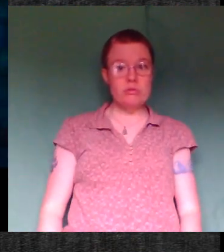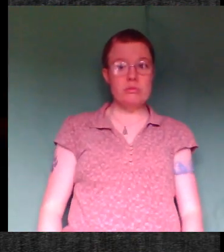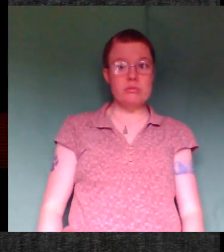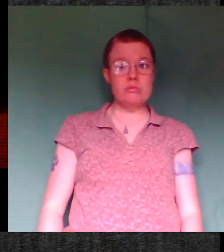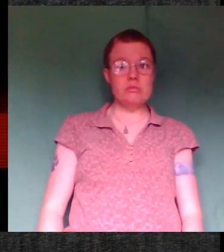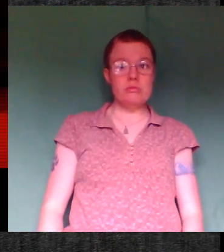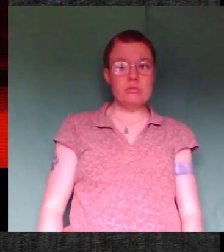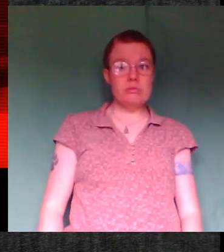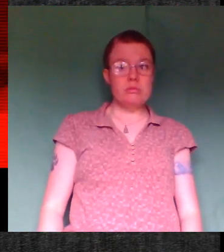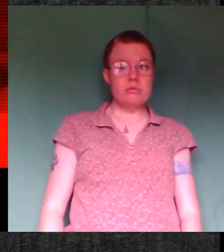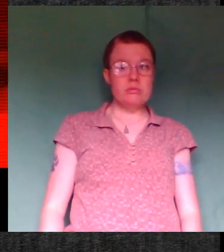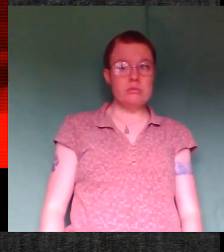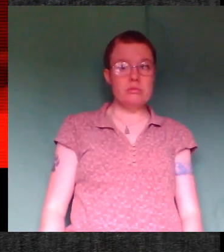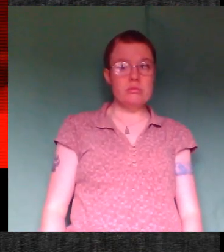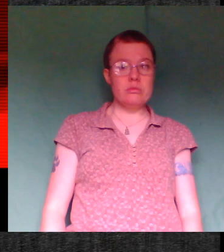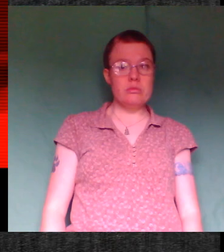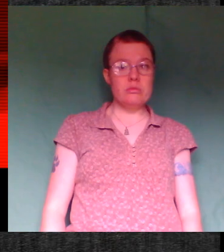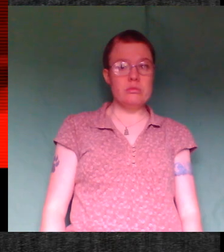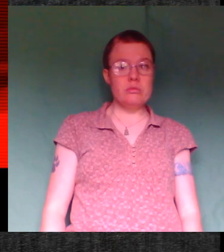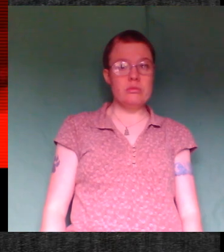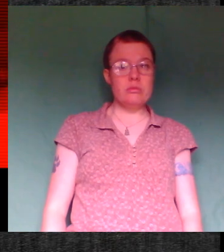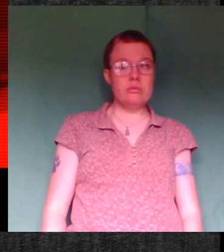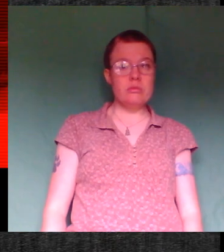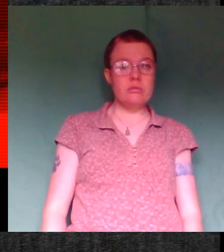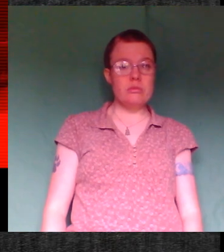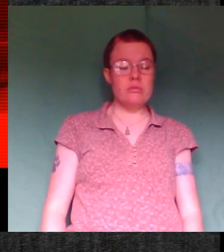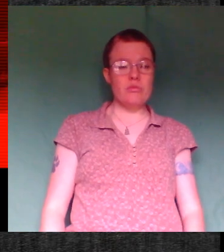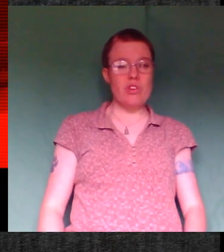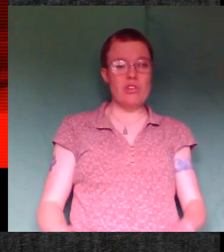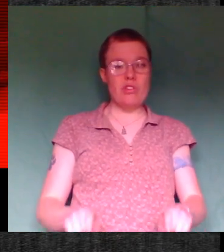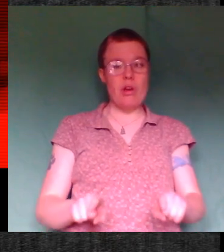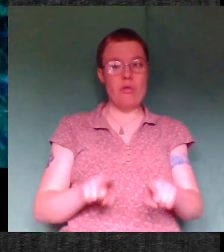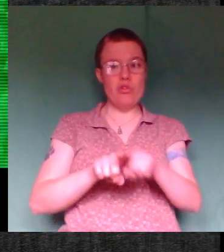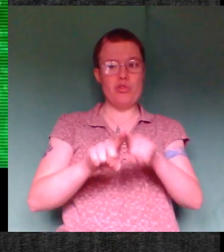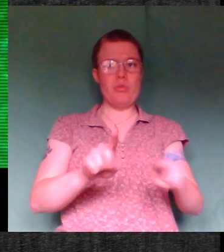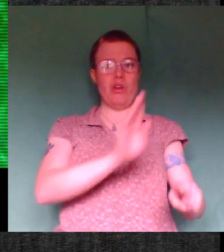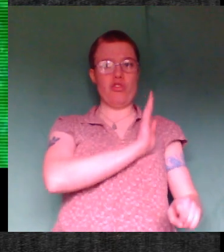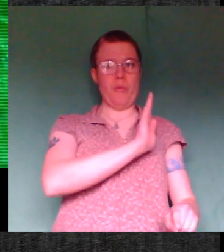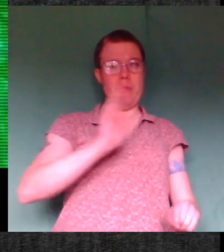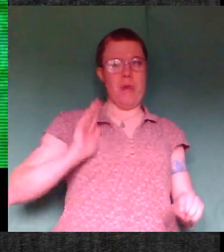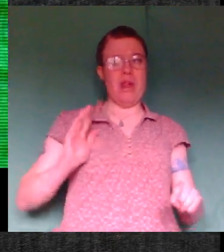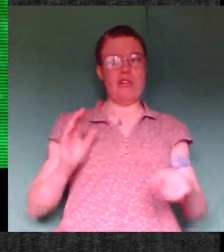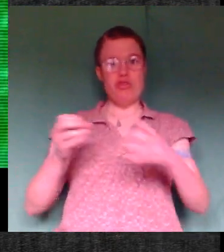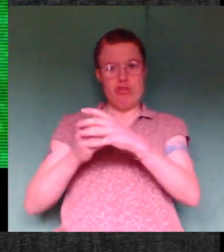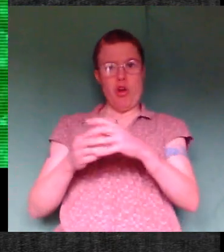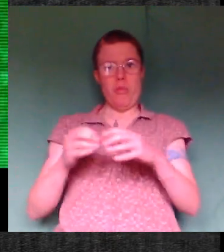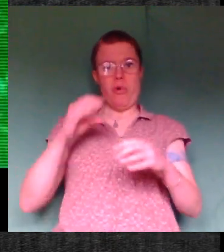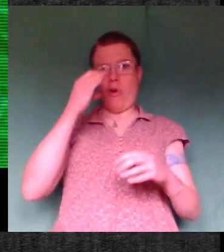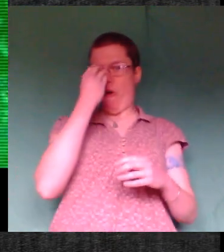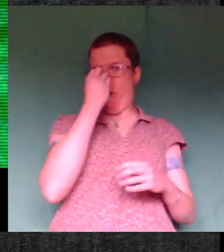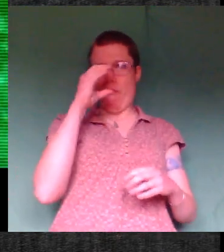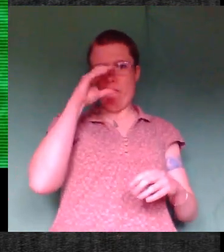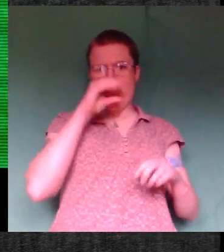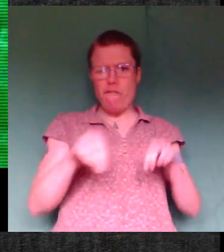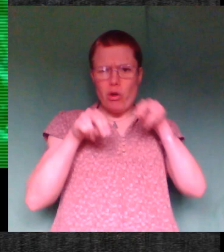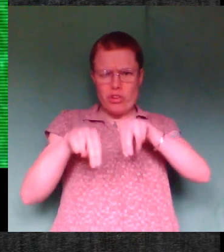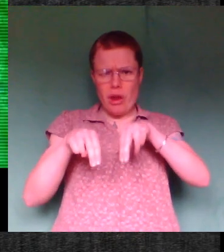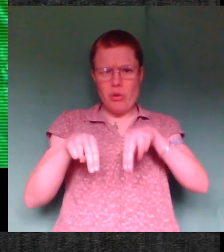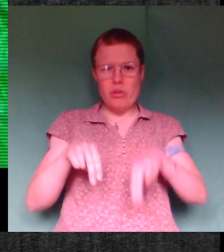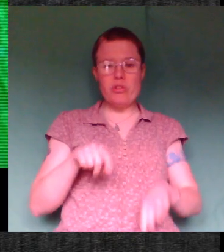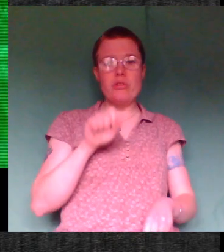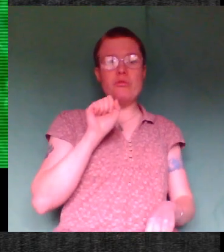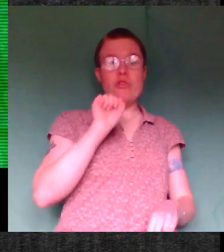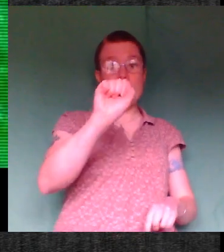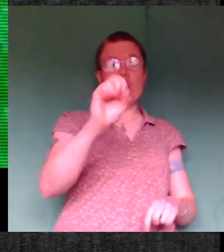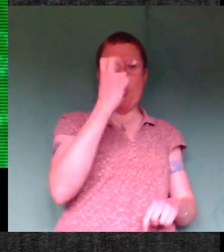around. There are 6 members of Foxhound involved in this terrorist activity. Psycho Mantis, with his powerful